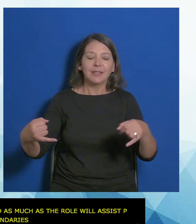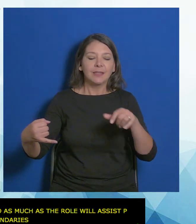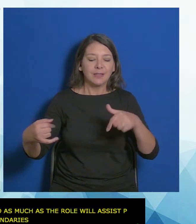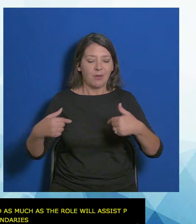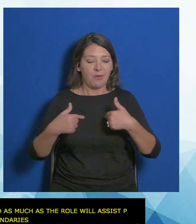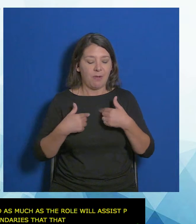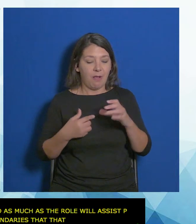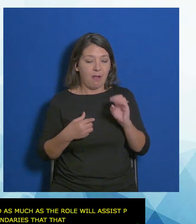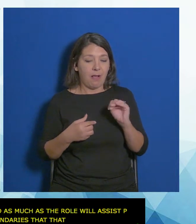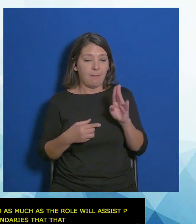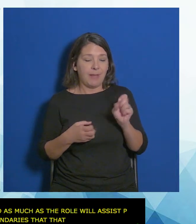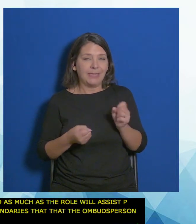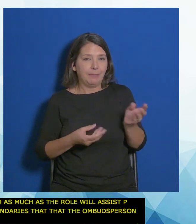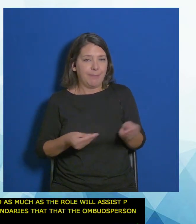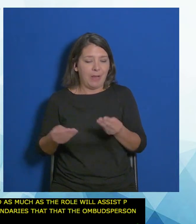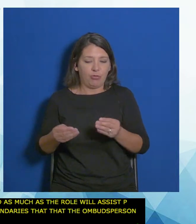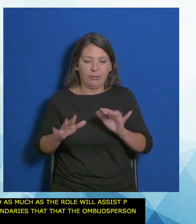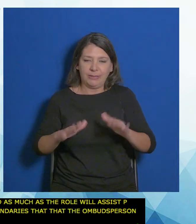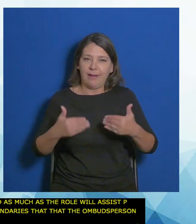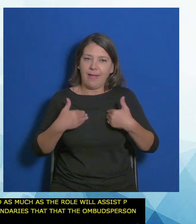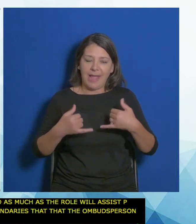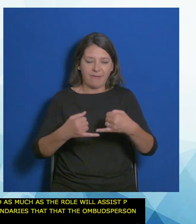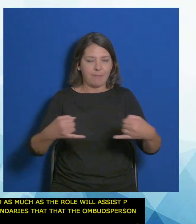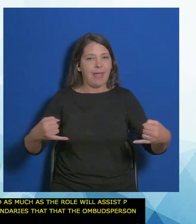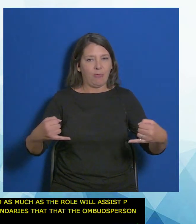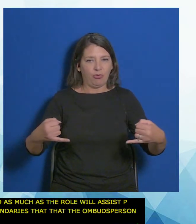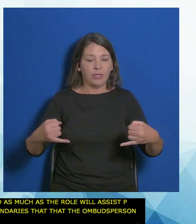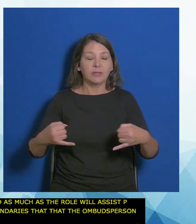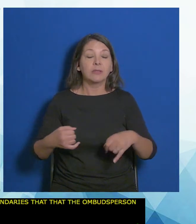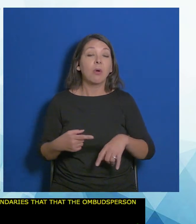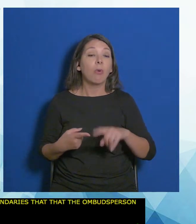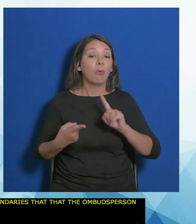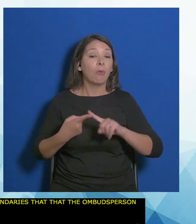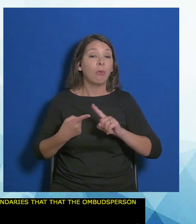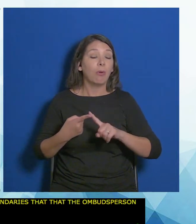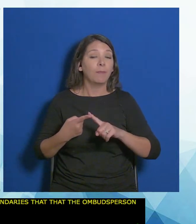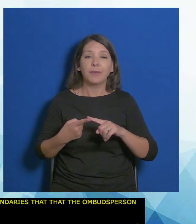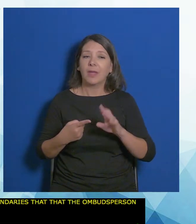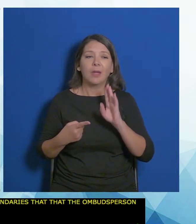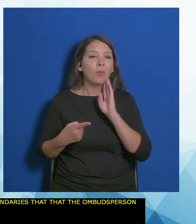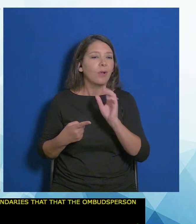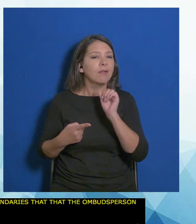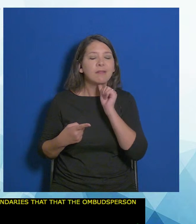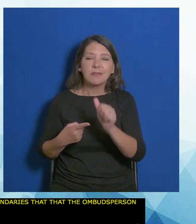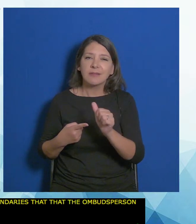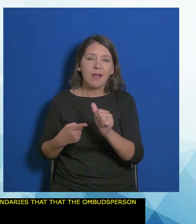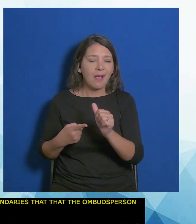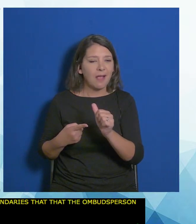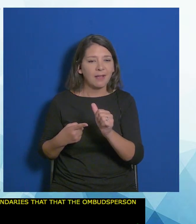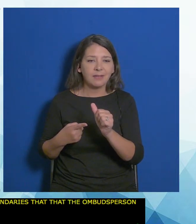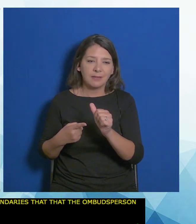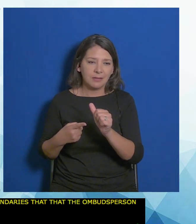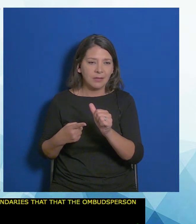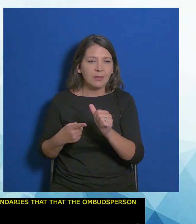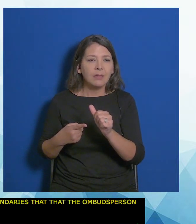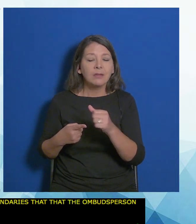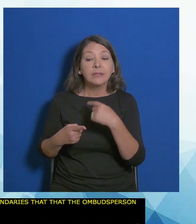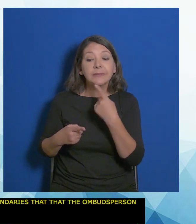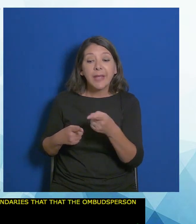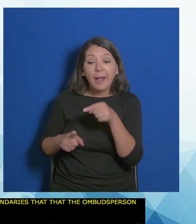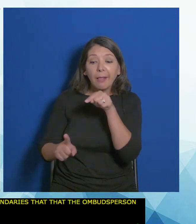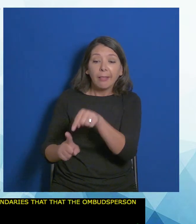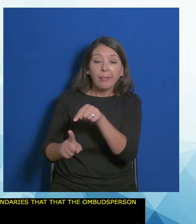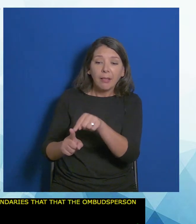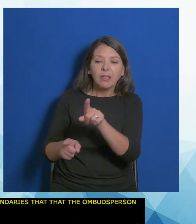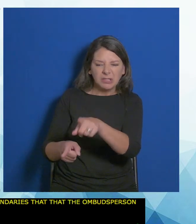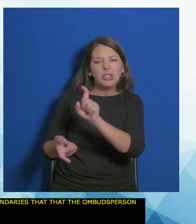within. So, one, the ombudsperson will not direct agency departments to change